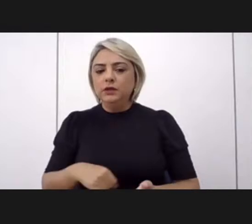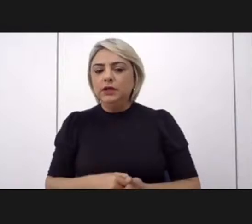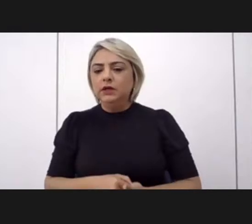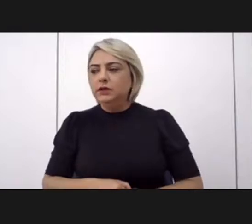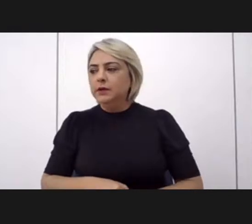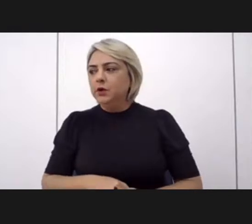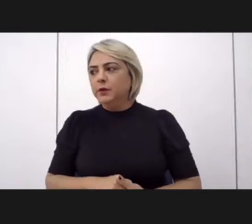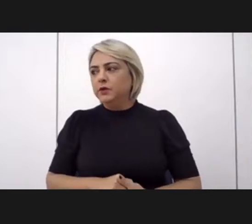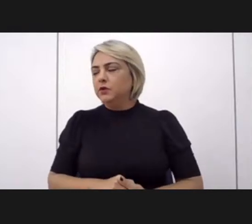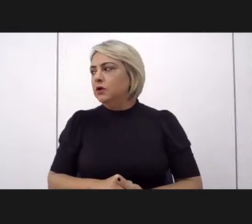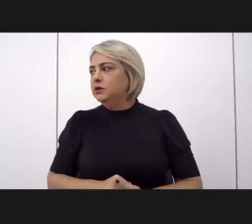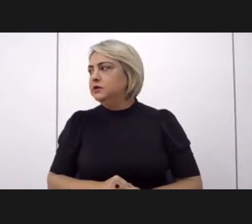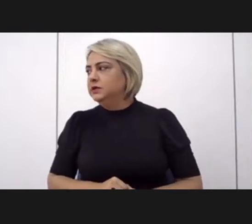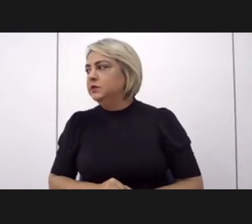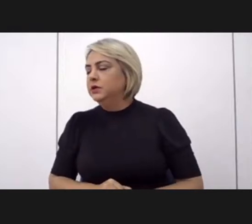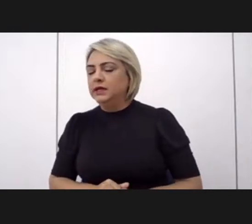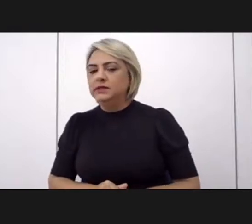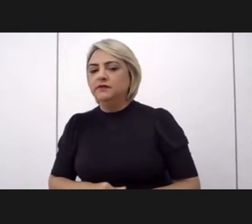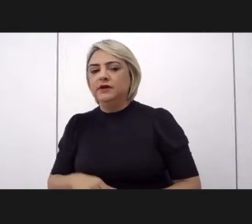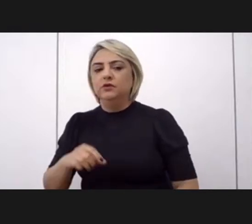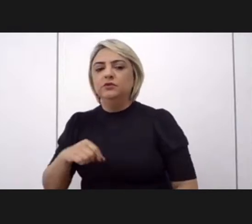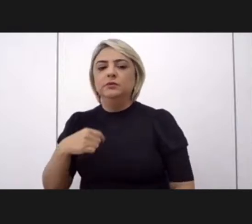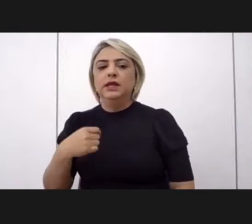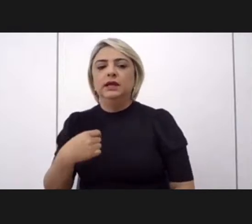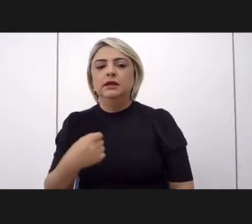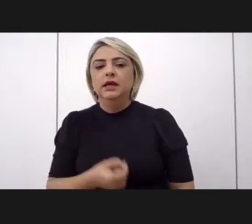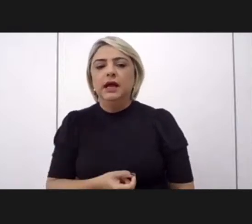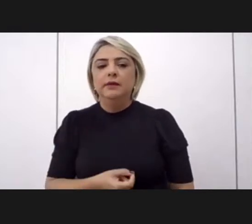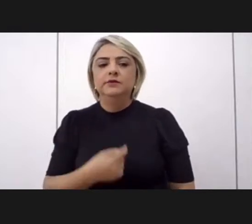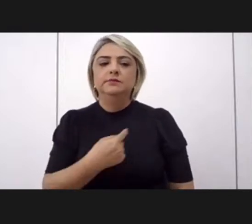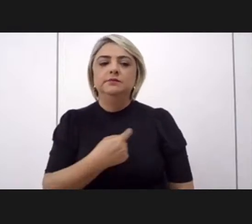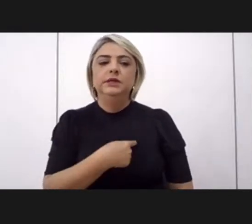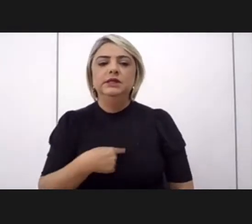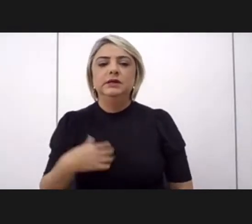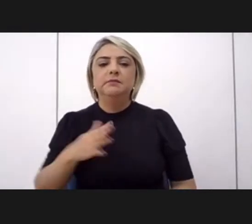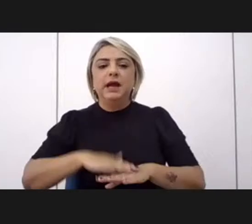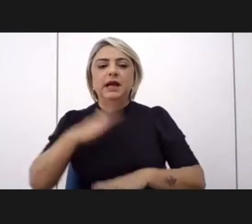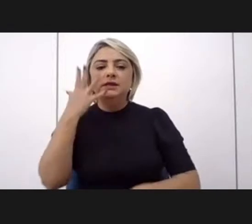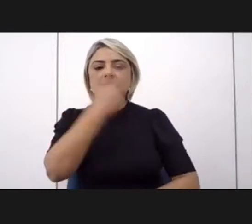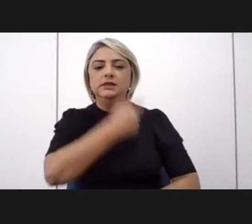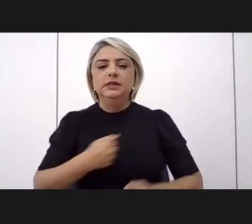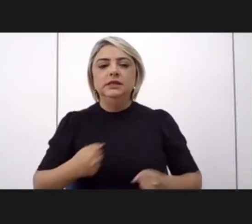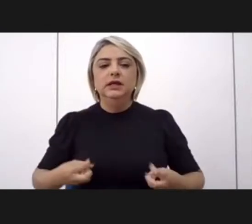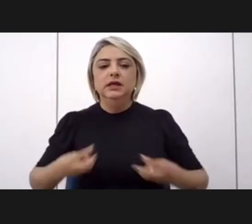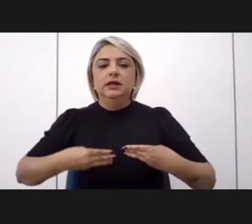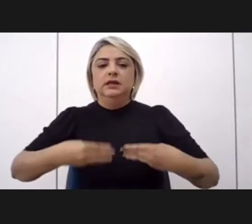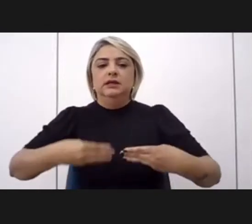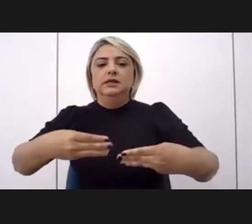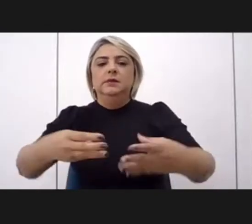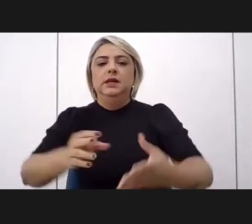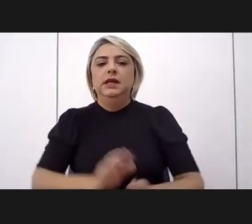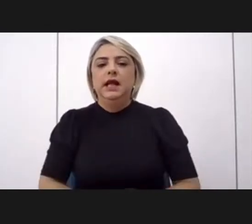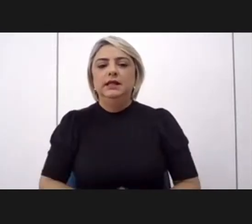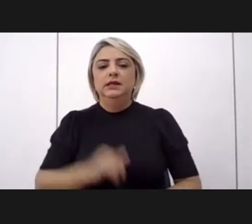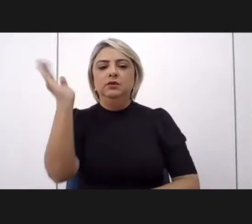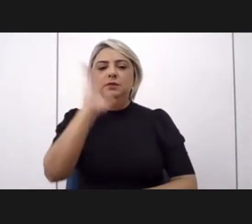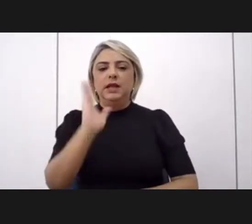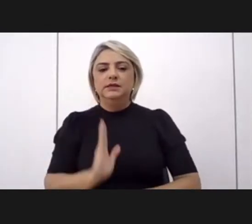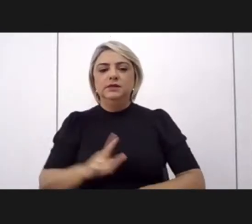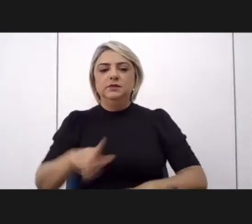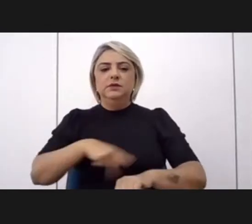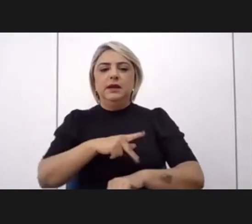this webinars, because this is also part of one of my courses, which